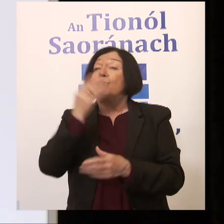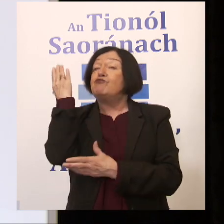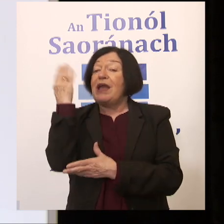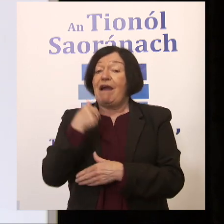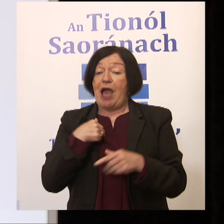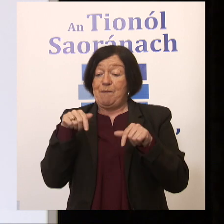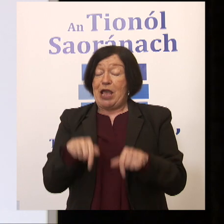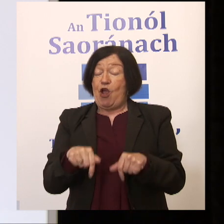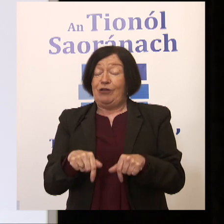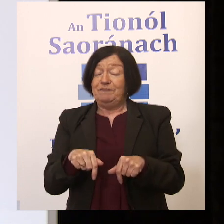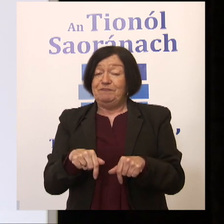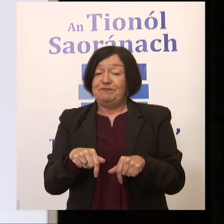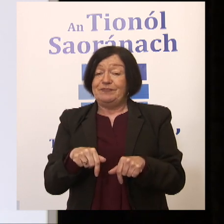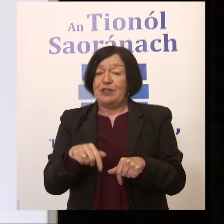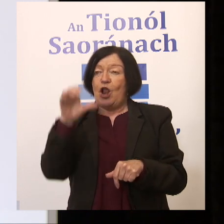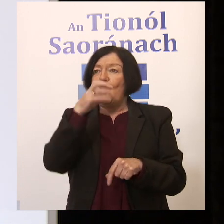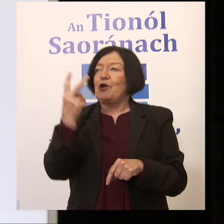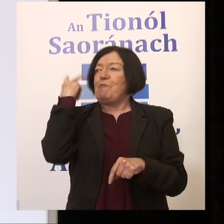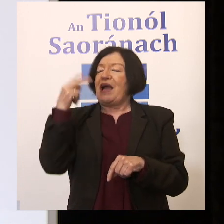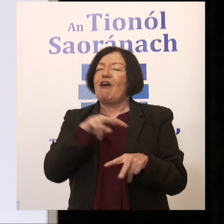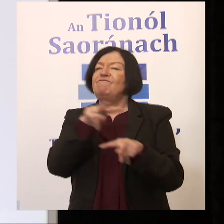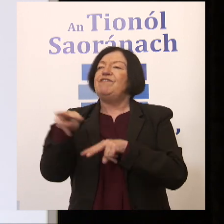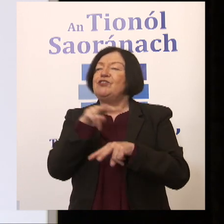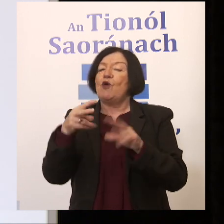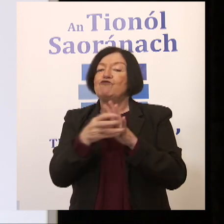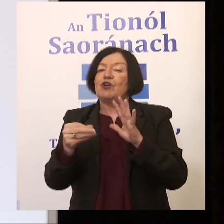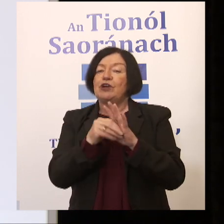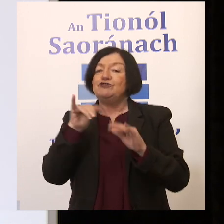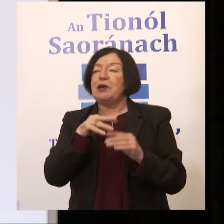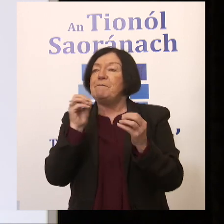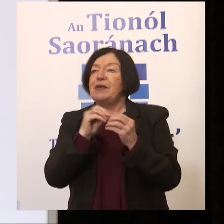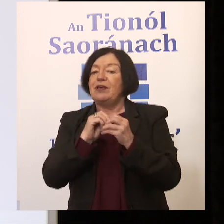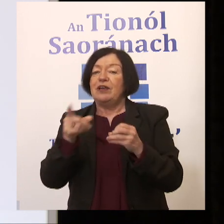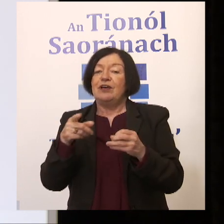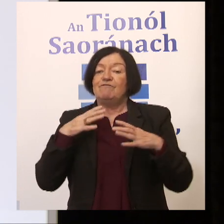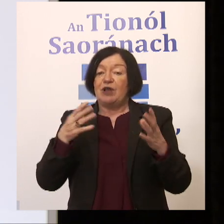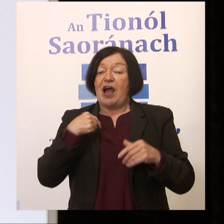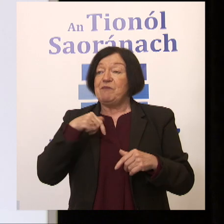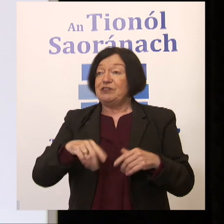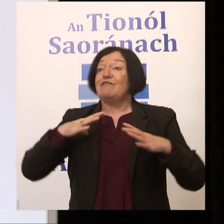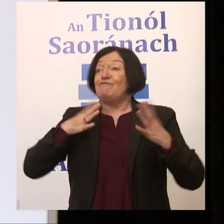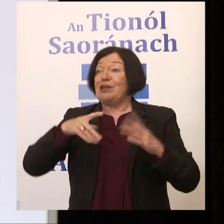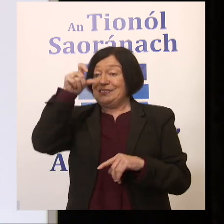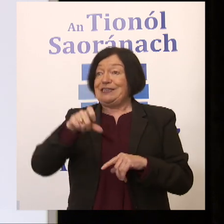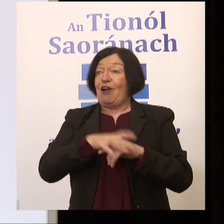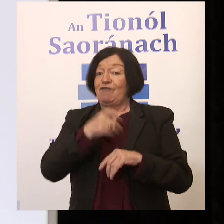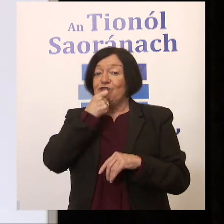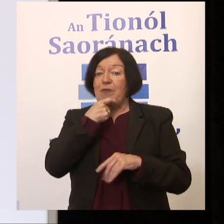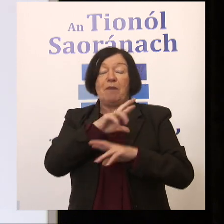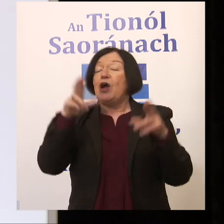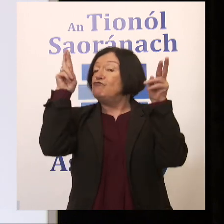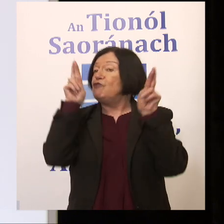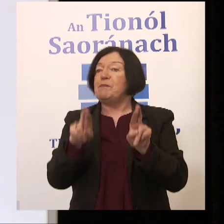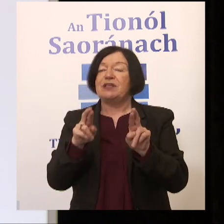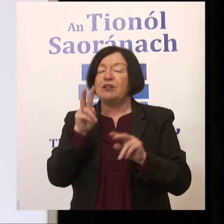I'm just here as again, looking back on video recordings, Jim has mentioned, free citizens. I'm just here as a free citizen of Dublin. I'm not here representing